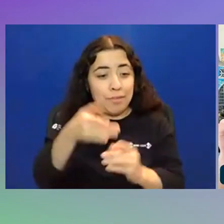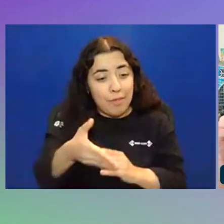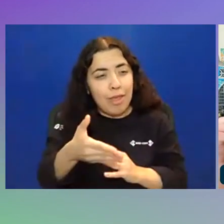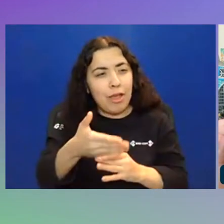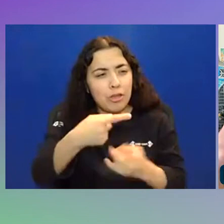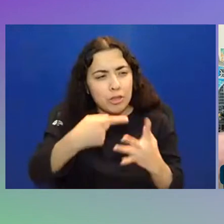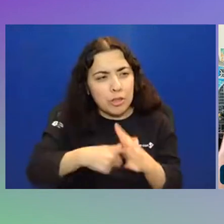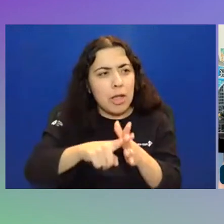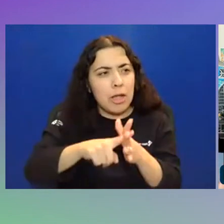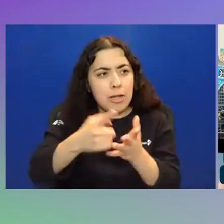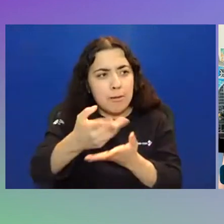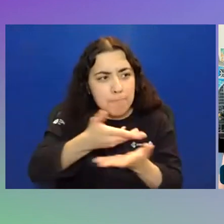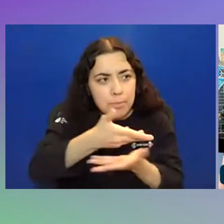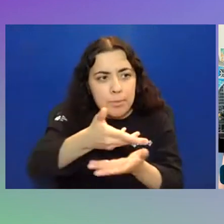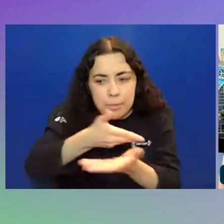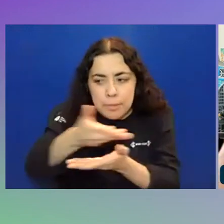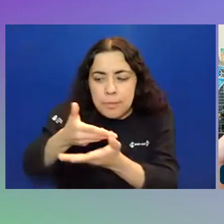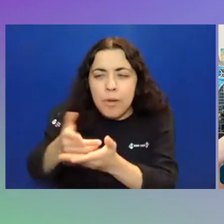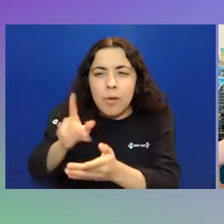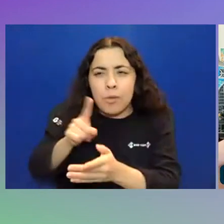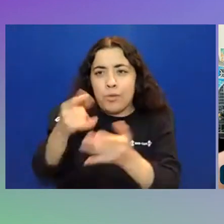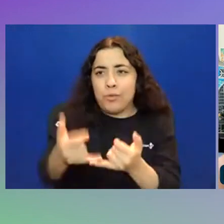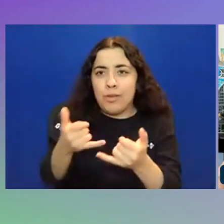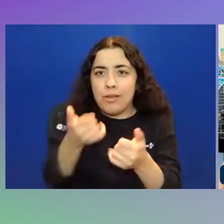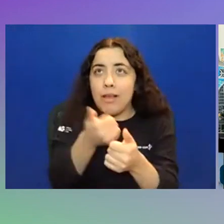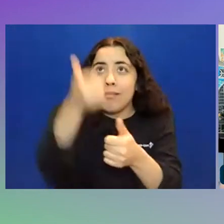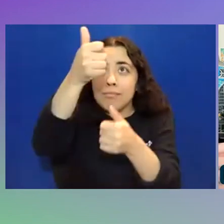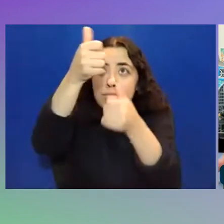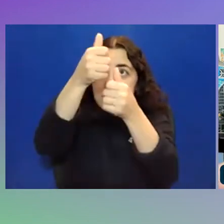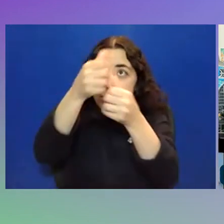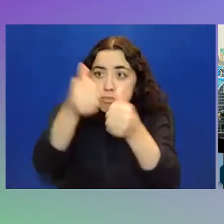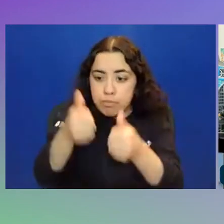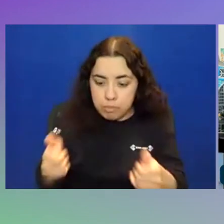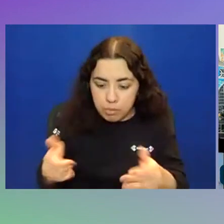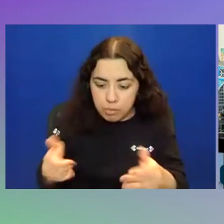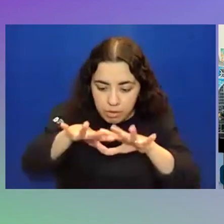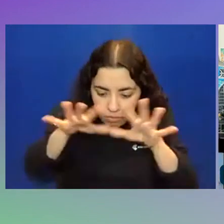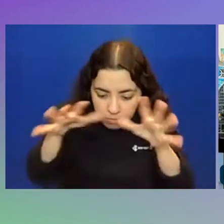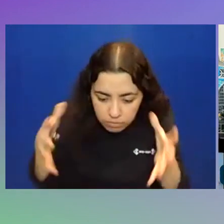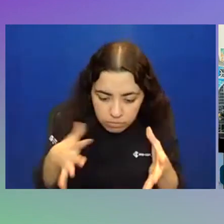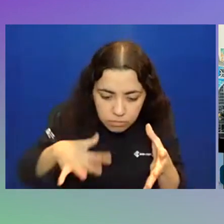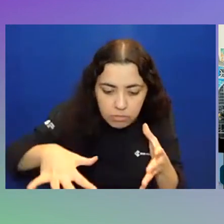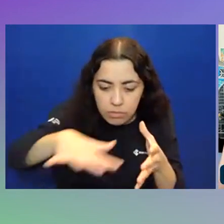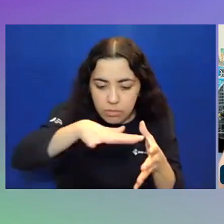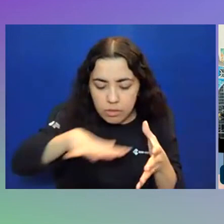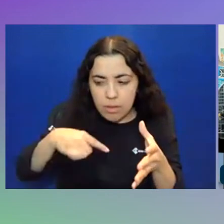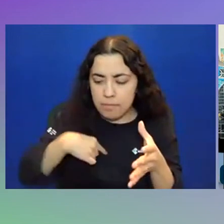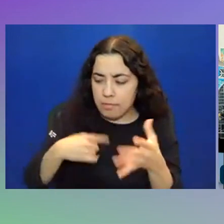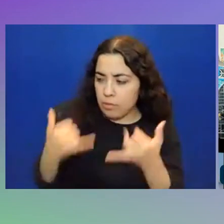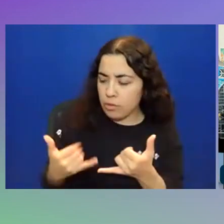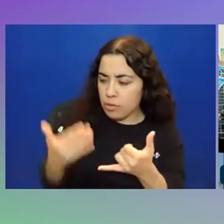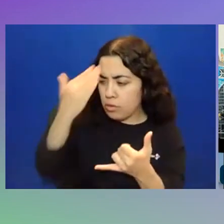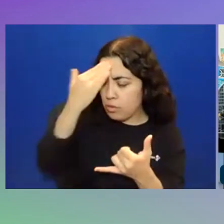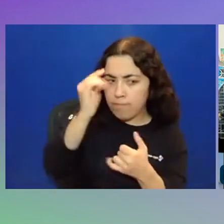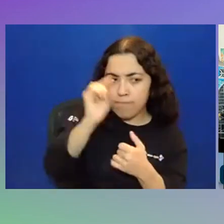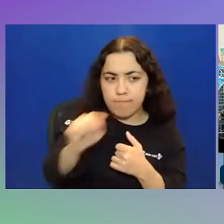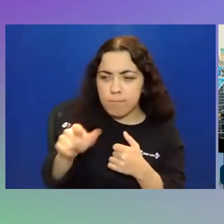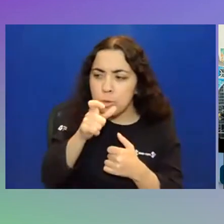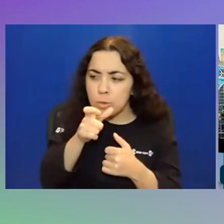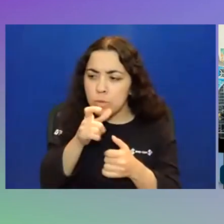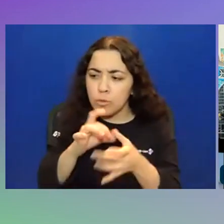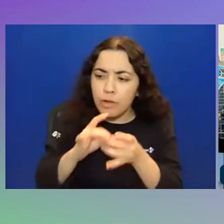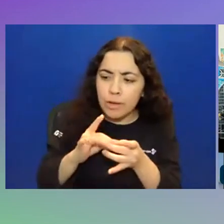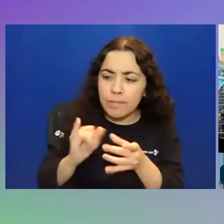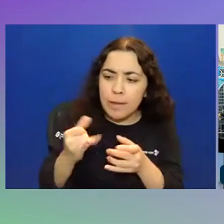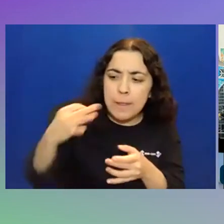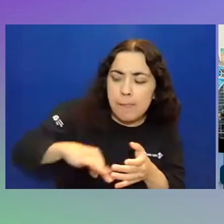at where you are in an organization, what relationships do you have that you can leverage, and look at any of the things that I went through today and